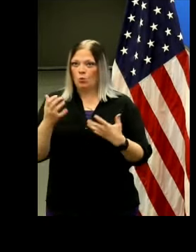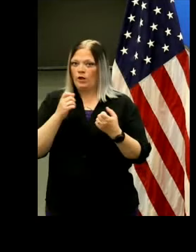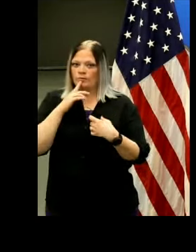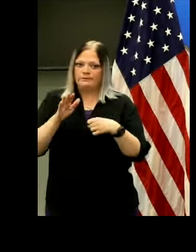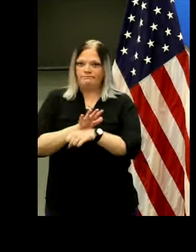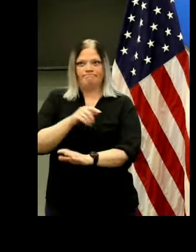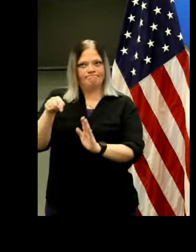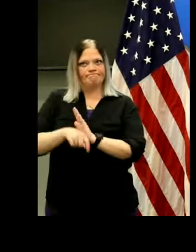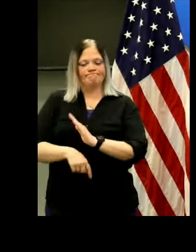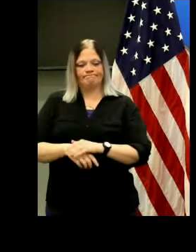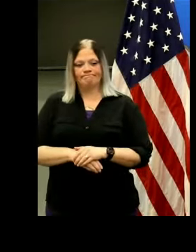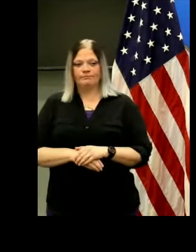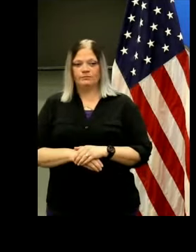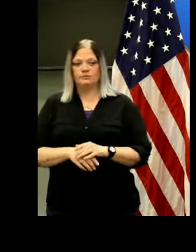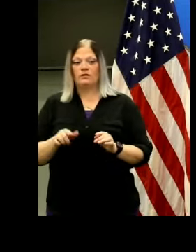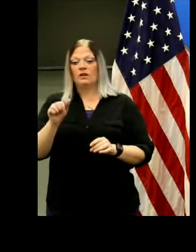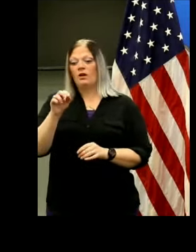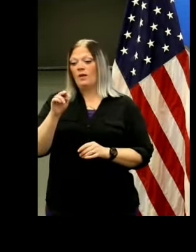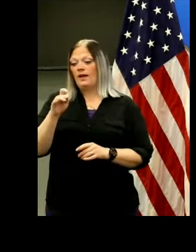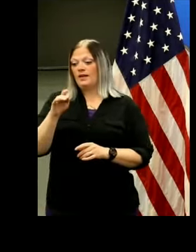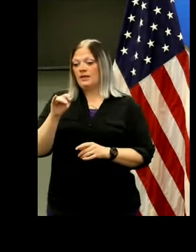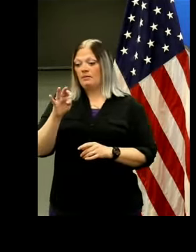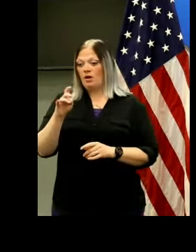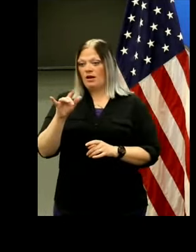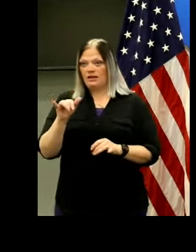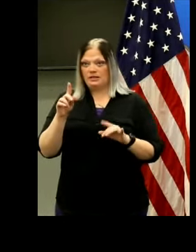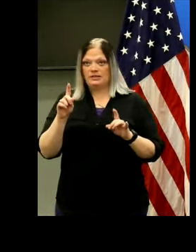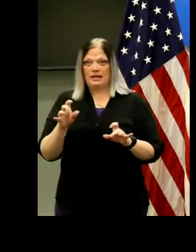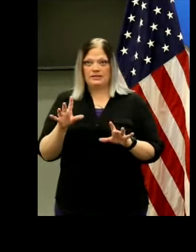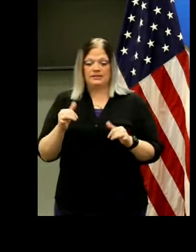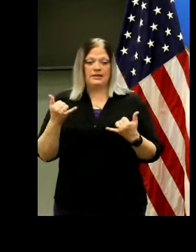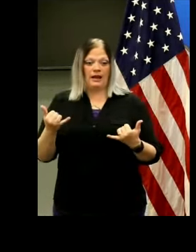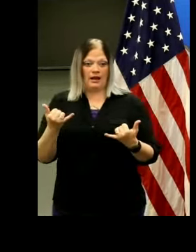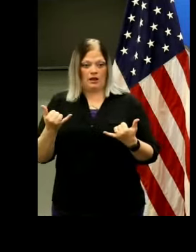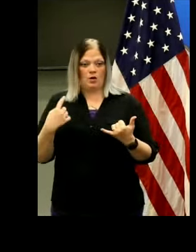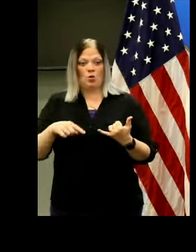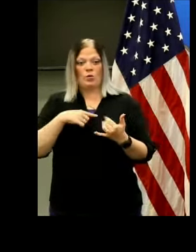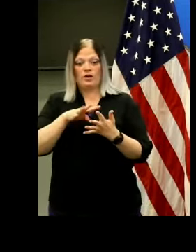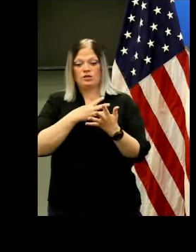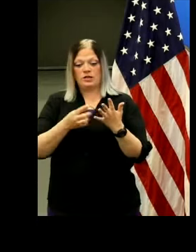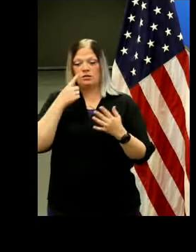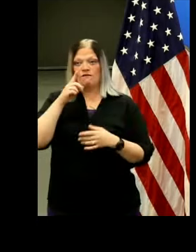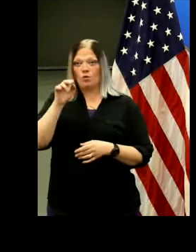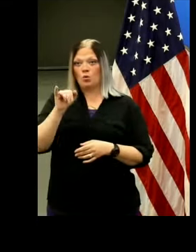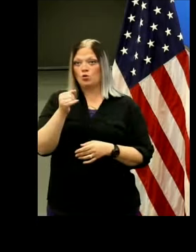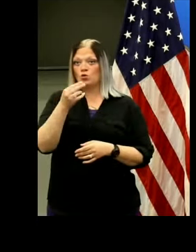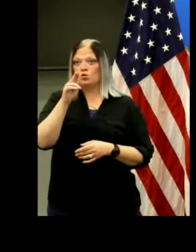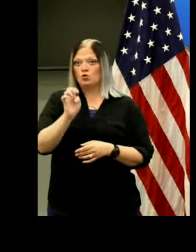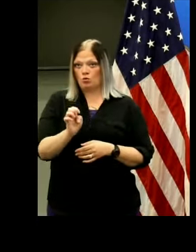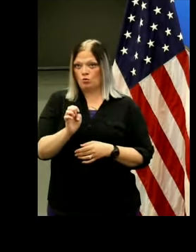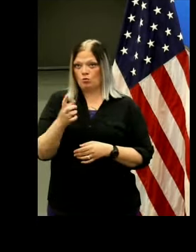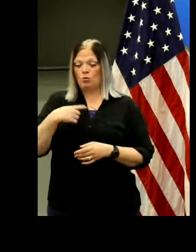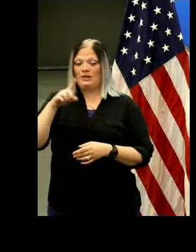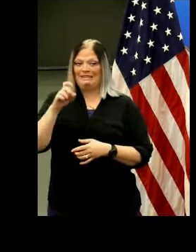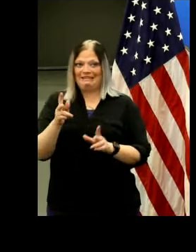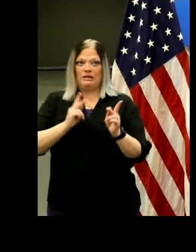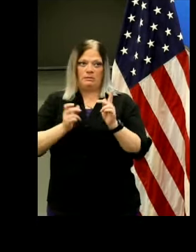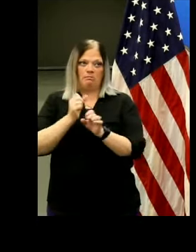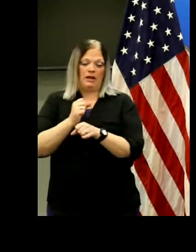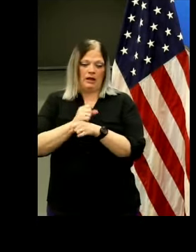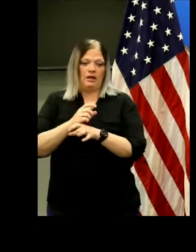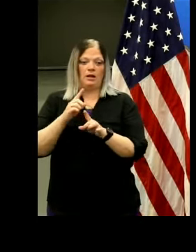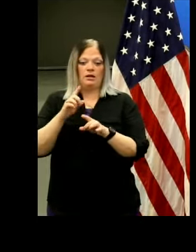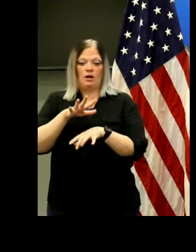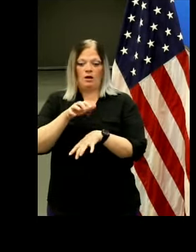We're also doing antibody testing now. We are scheduling for the month of June. Again, we need people to make an appointment